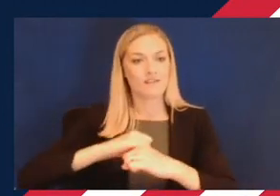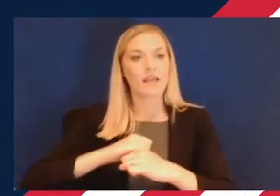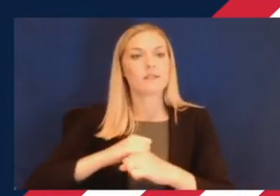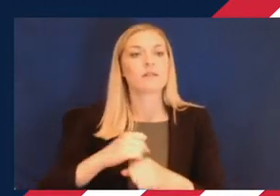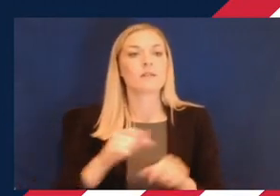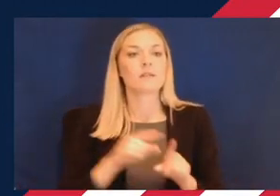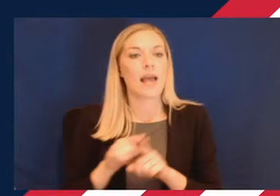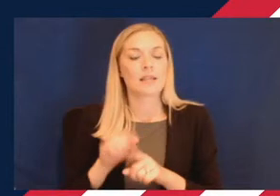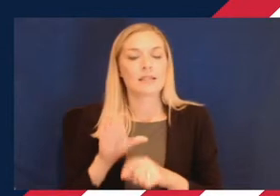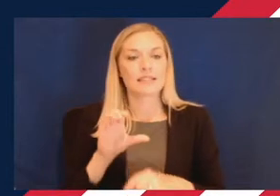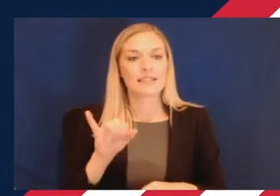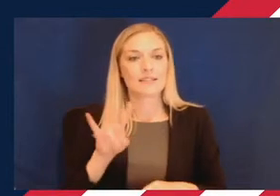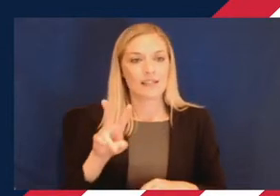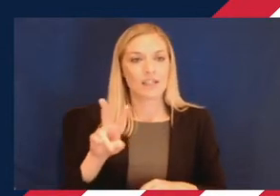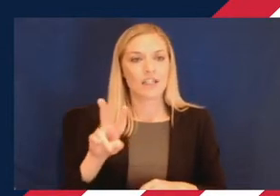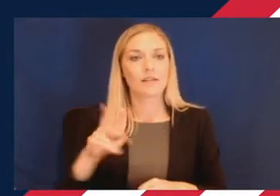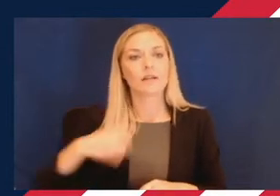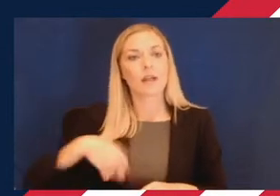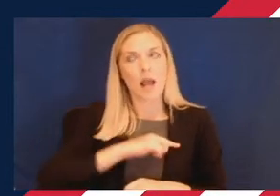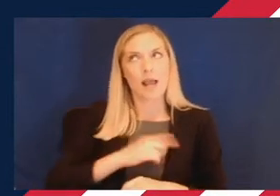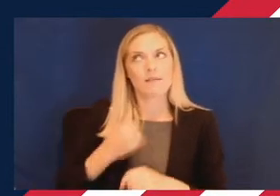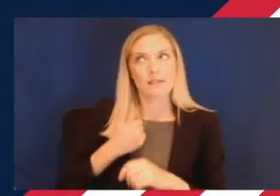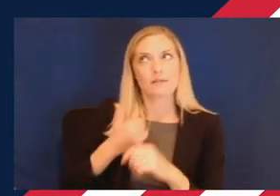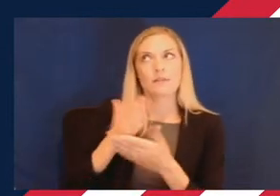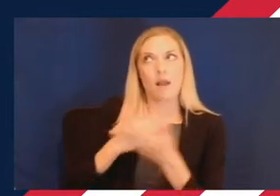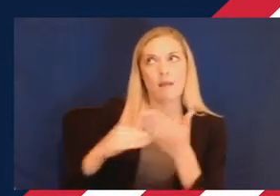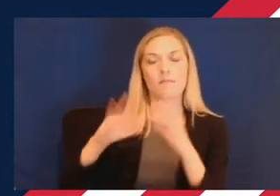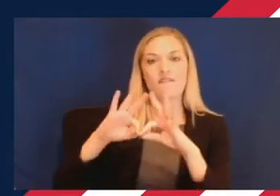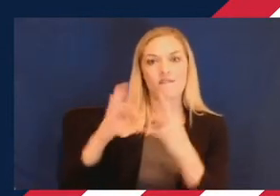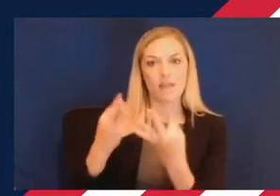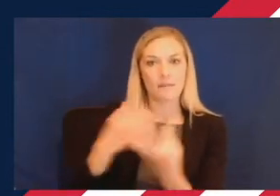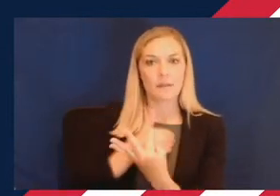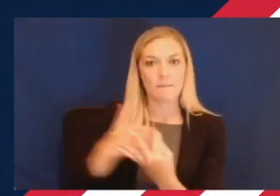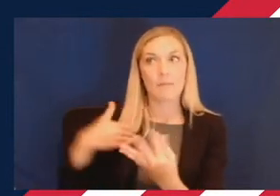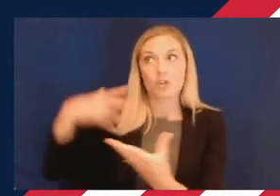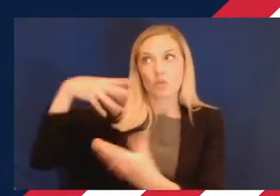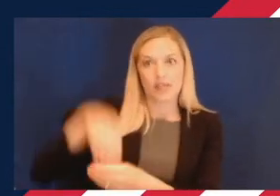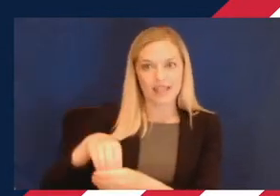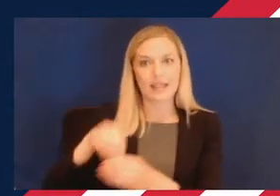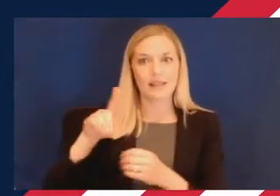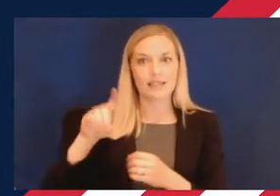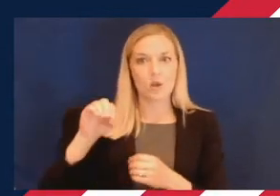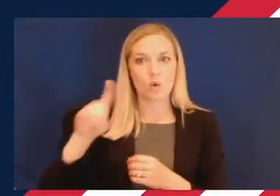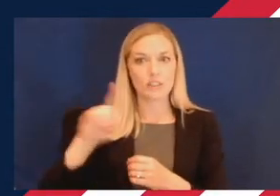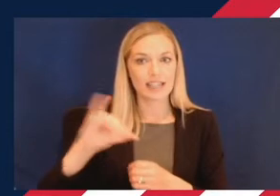also a misalignment of the spending within DoD right now.